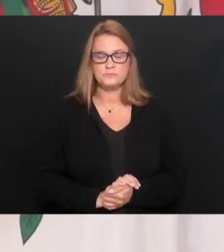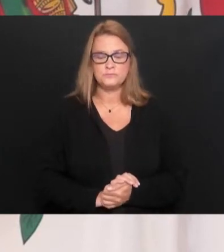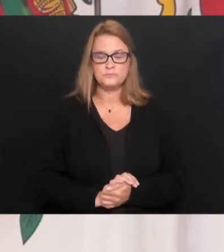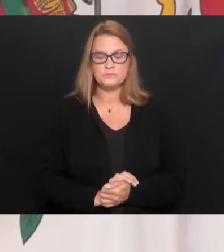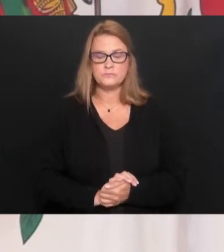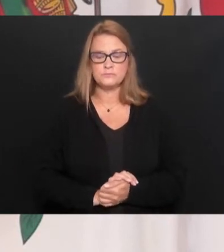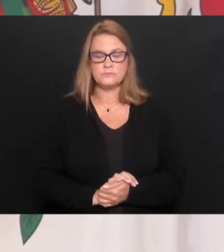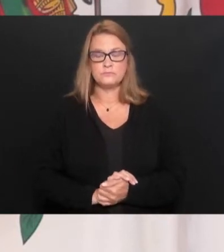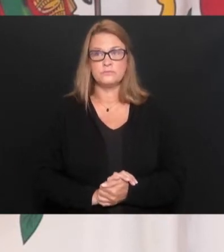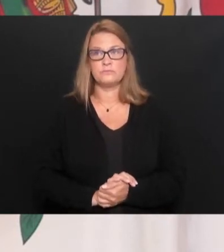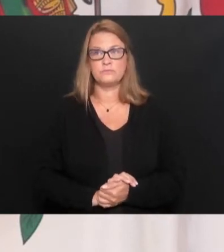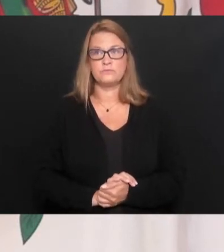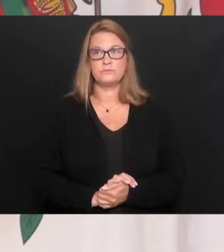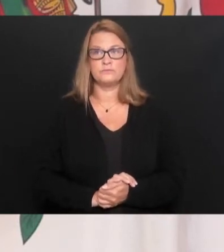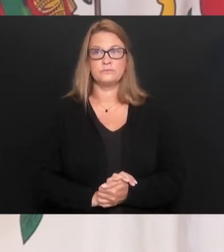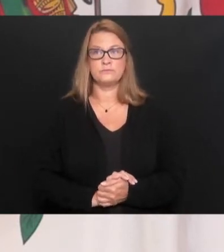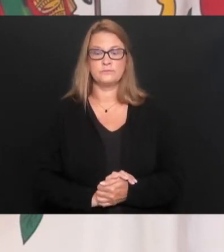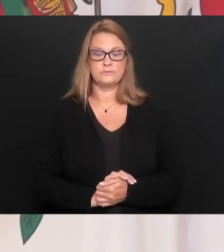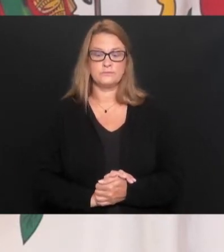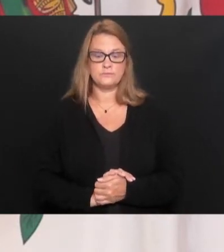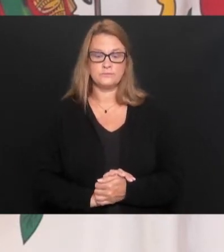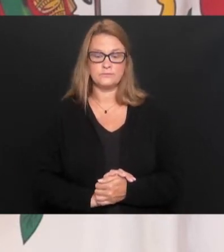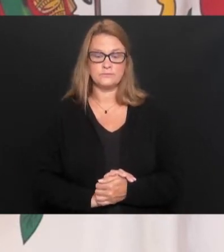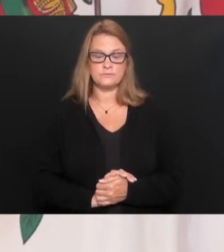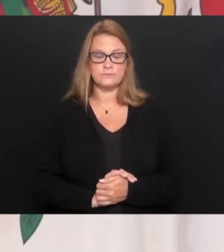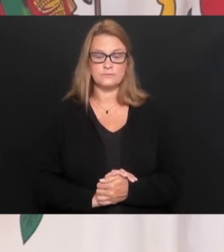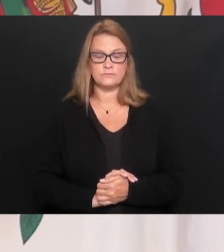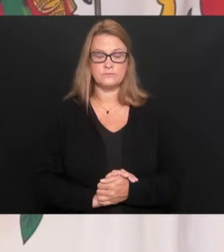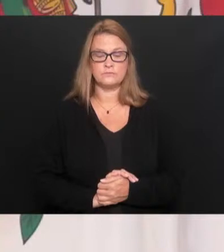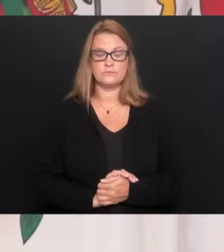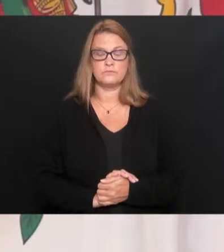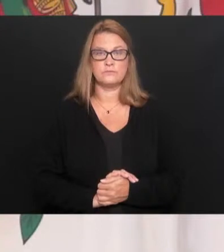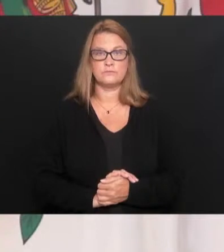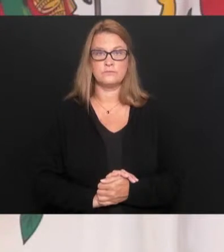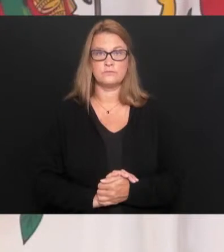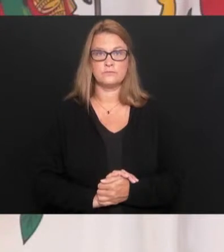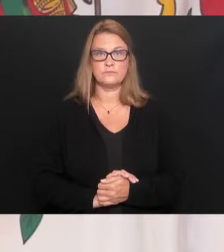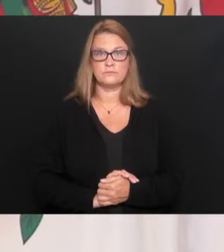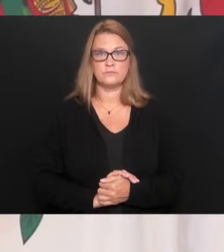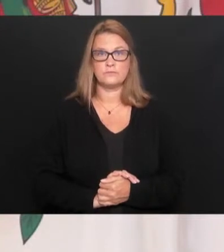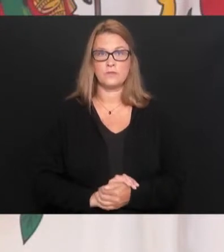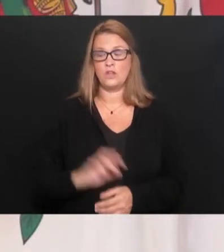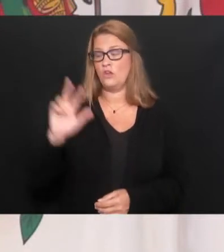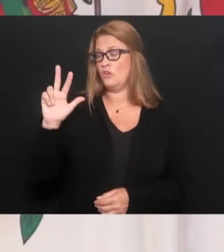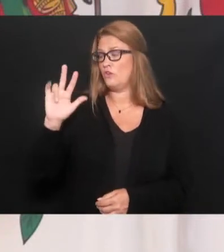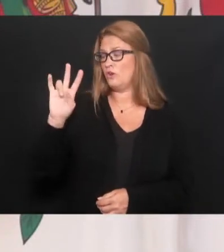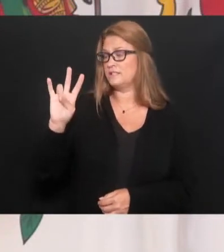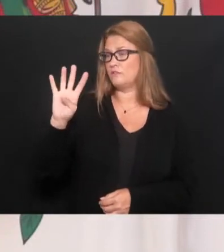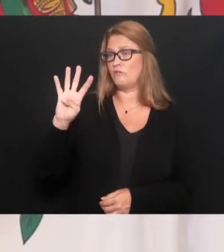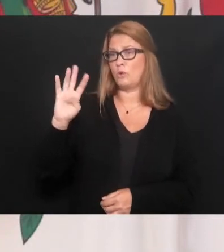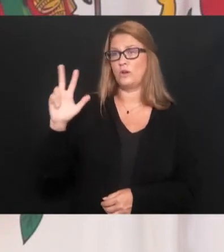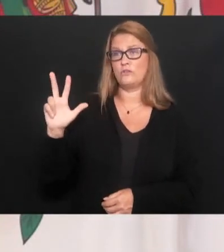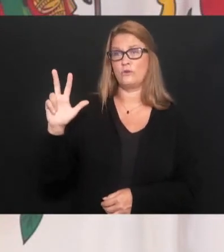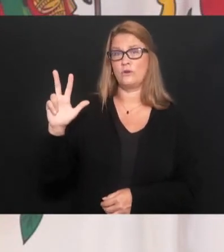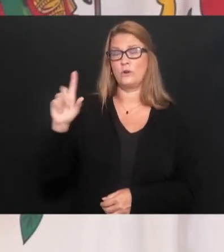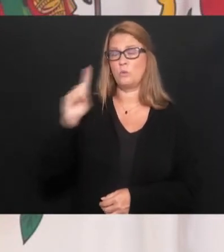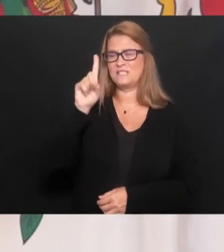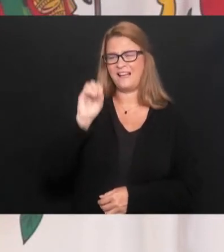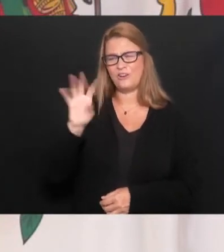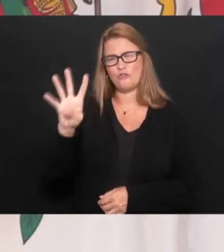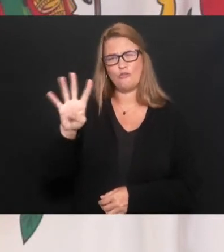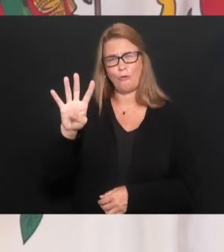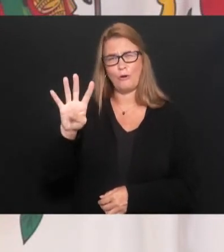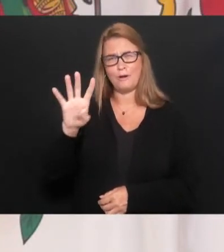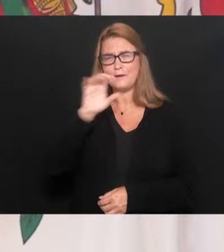You know, I just said a second ago when I read, you know, that the 3,743rd death was a